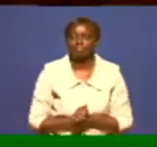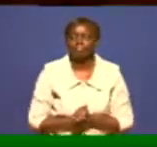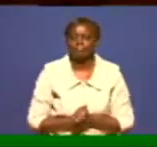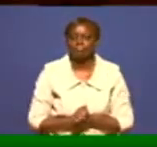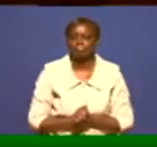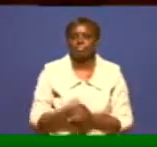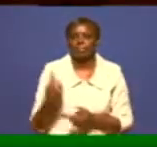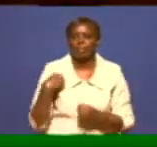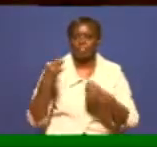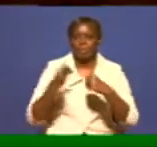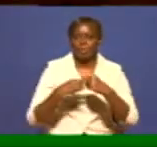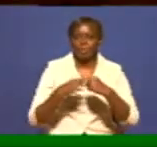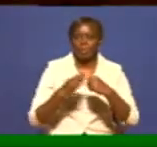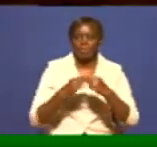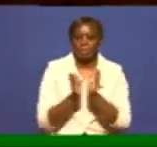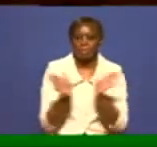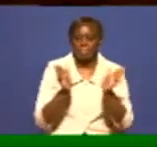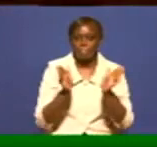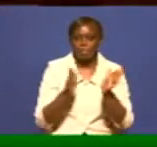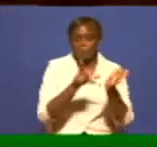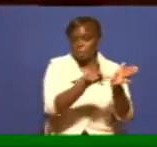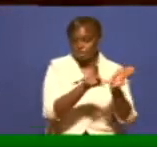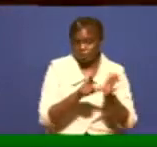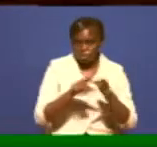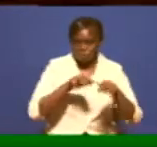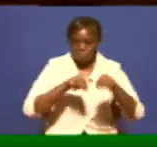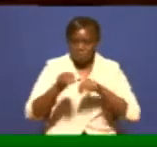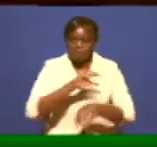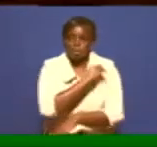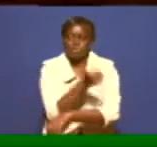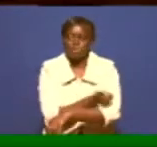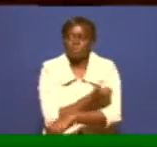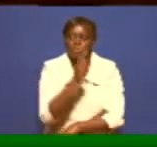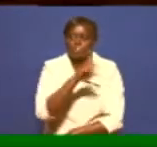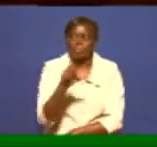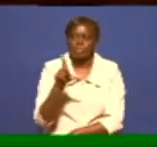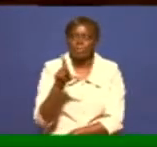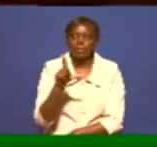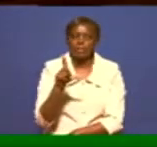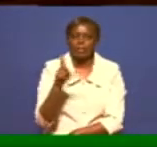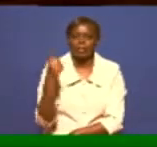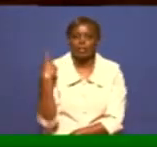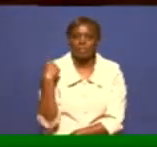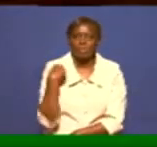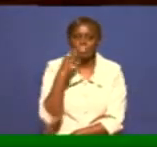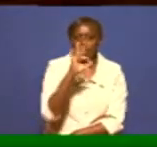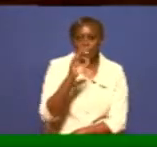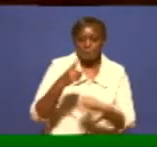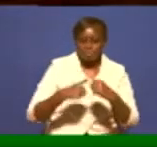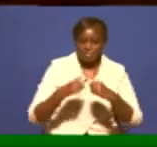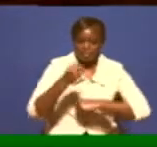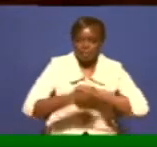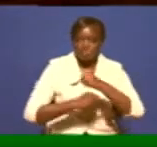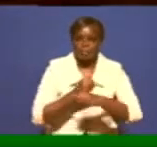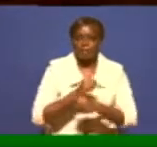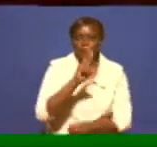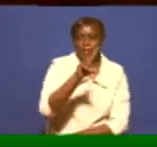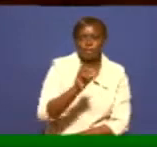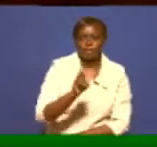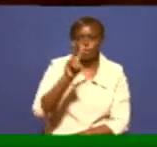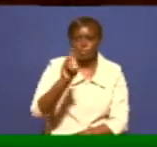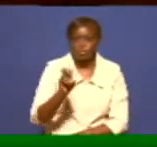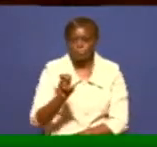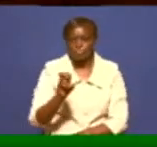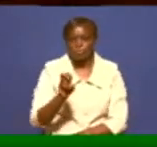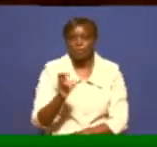Order number 8, the Public Debt Management Authority Bill, National Assembly Bill number 36 of 2020,